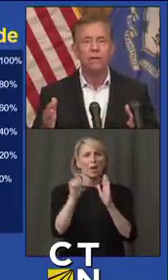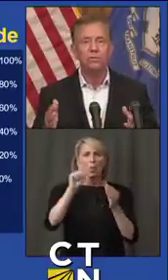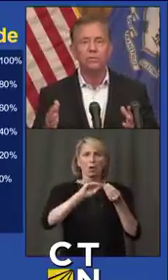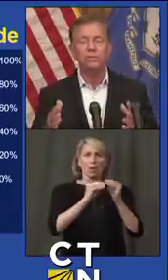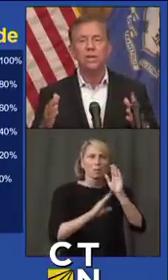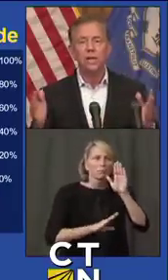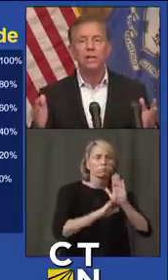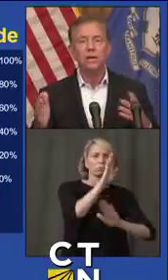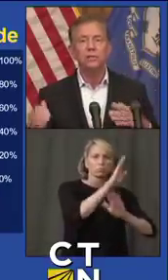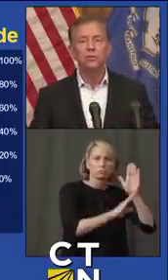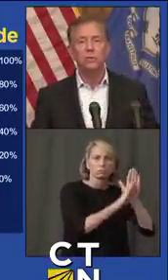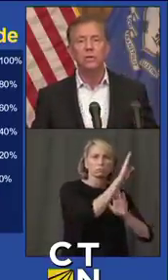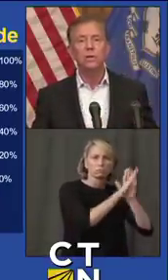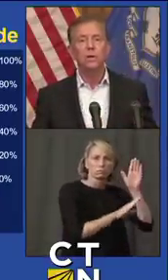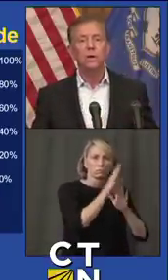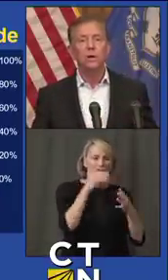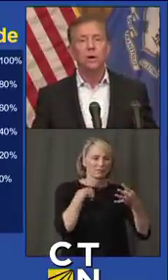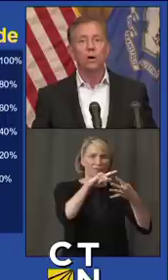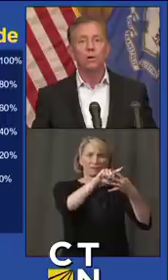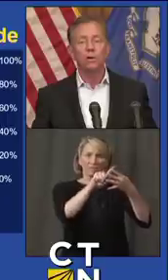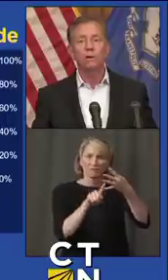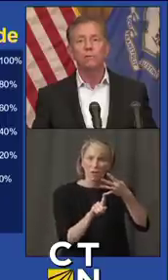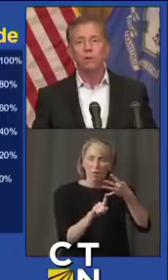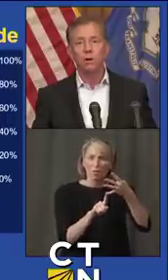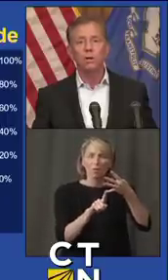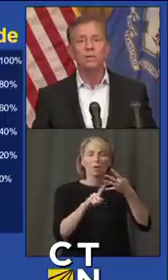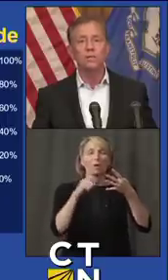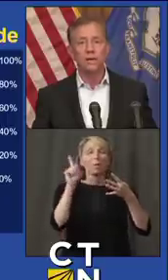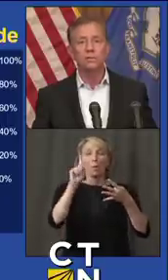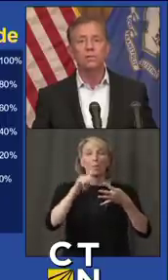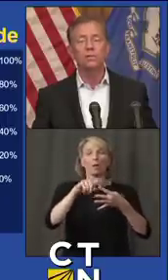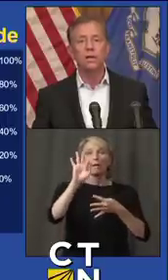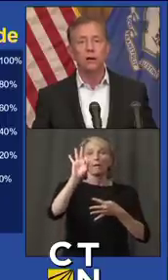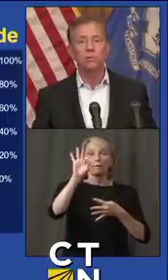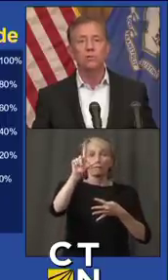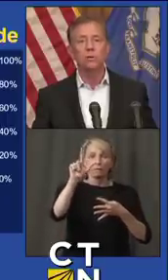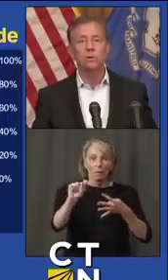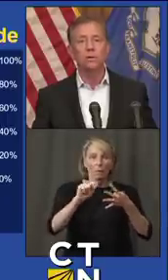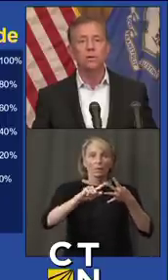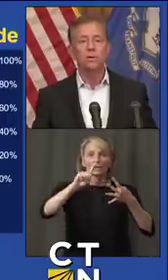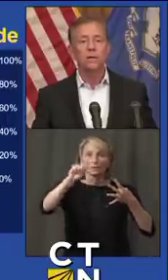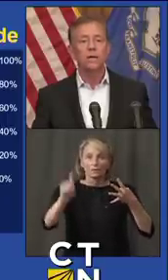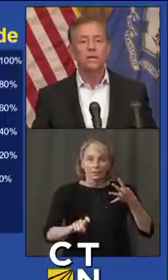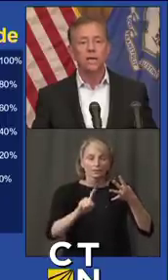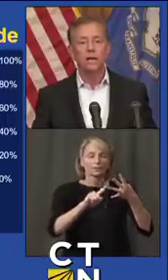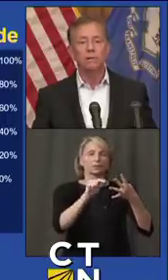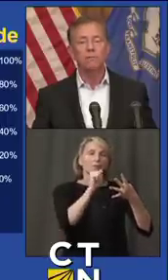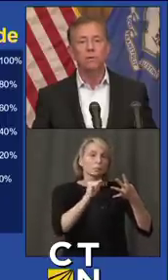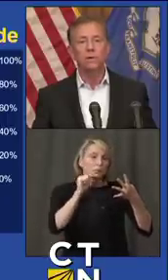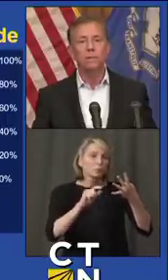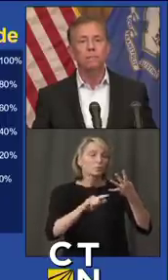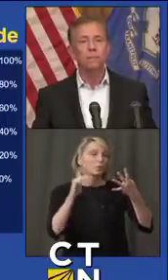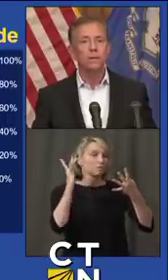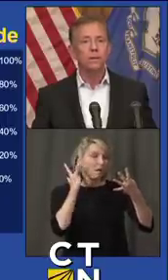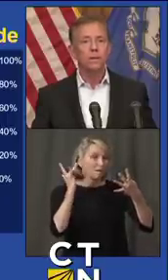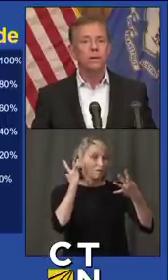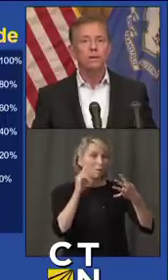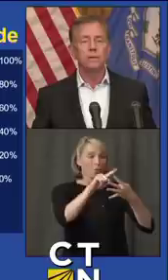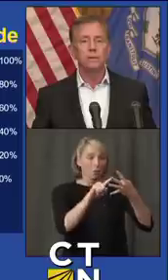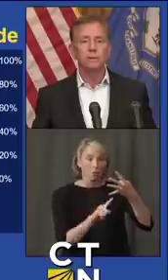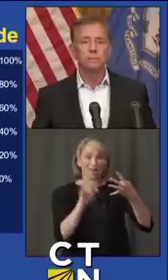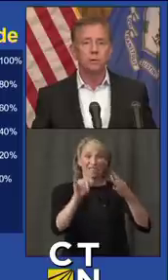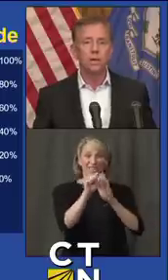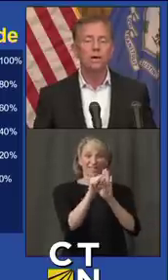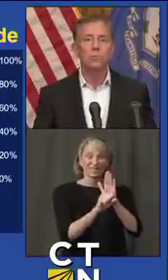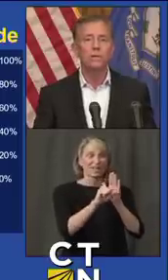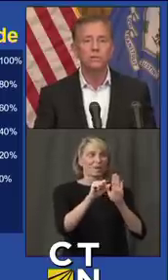new infections in the country are in Florida and Texas and Arizona and California. And